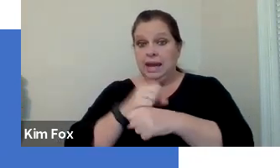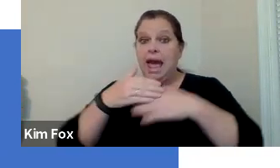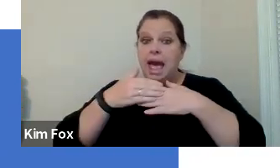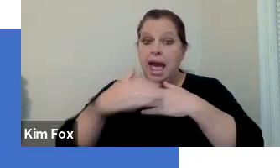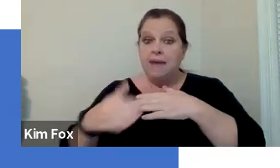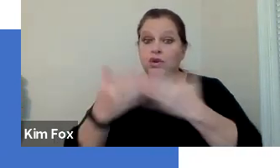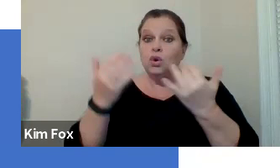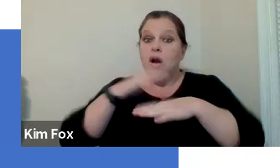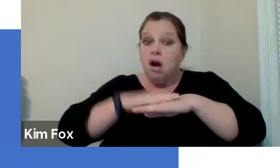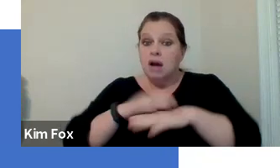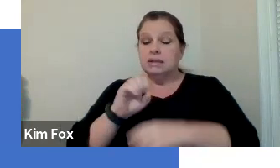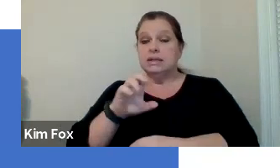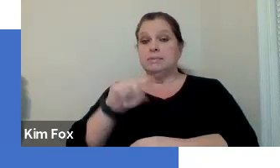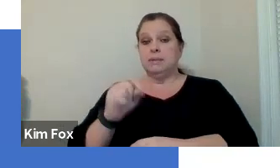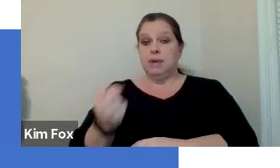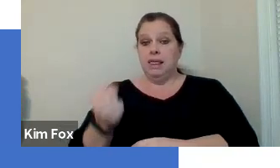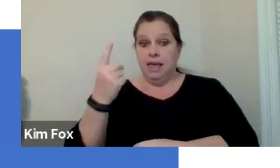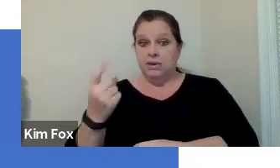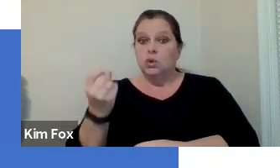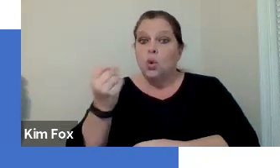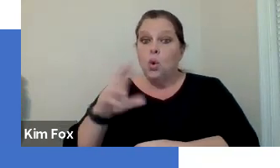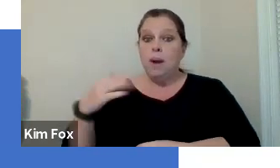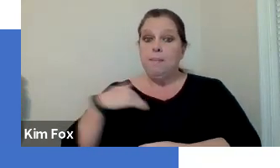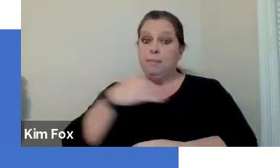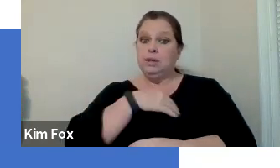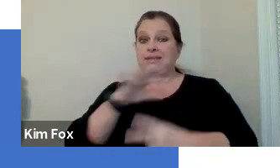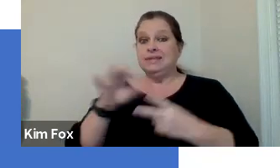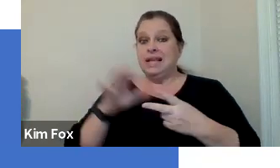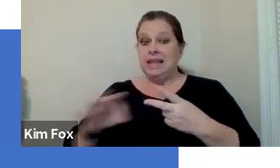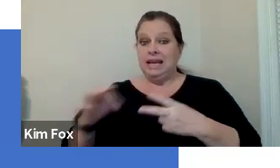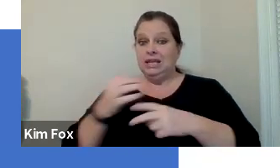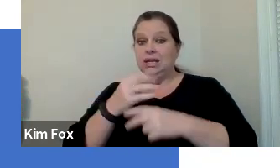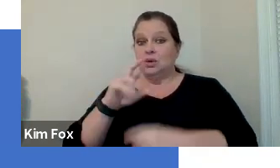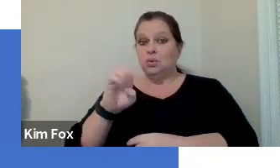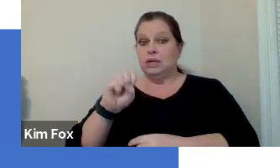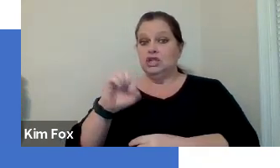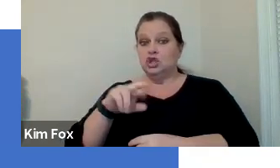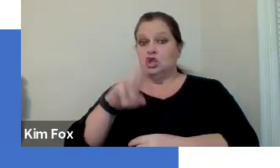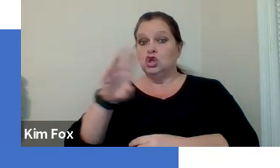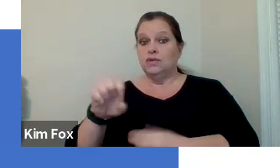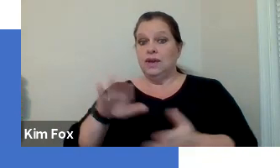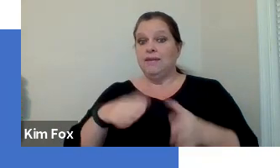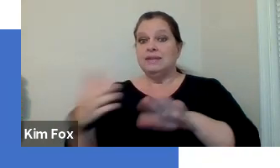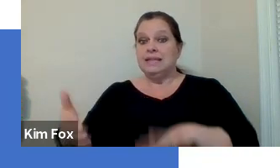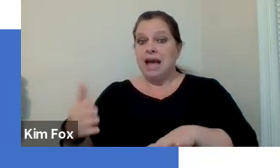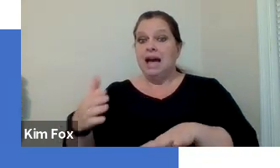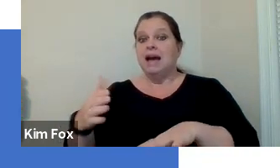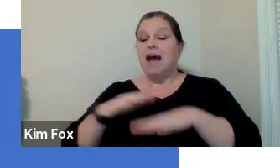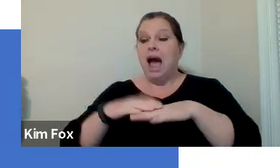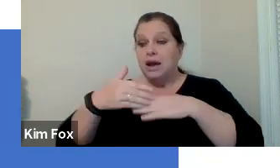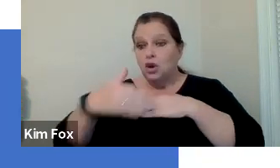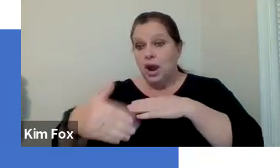2001, or members of the selected reserves who died from a service-connected disability on or after September